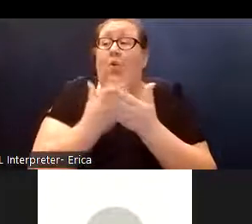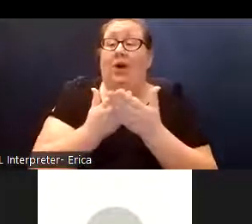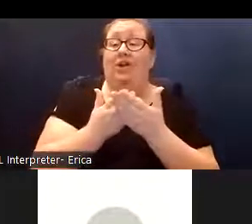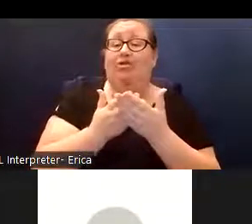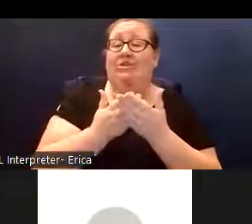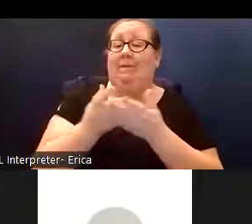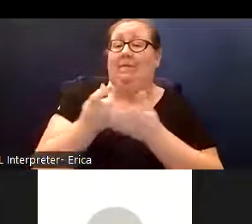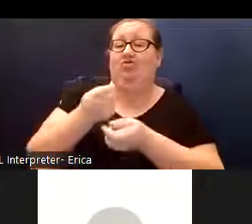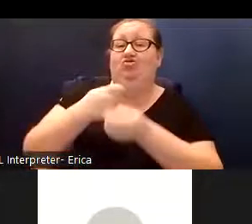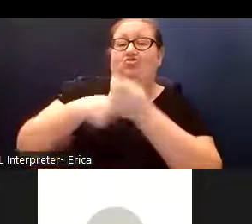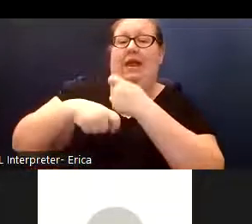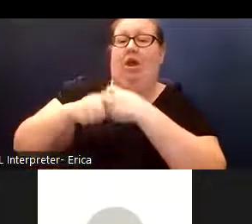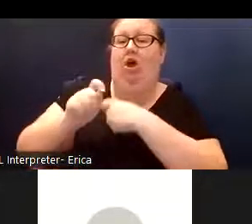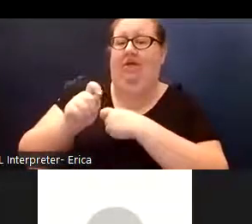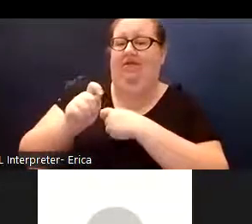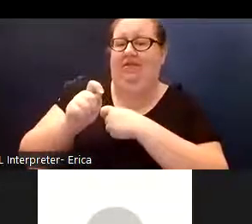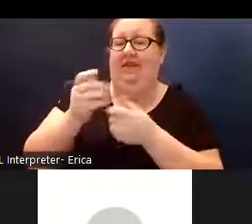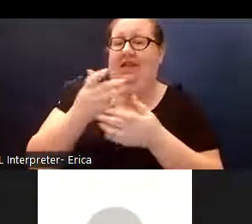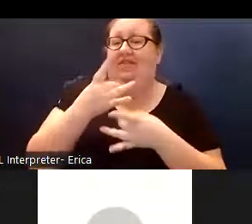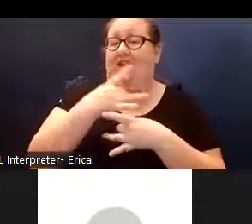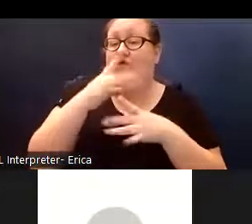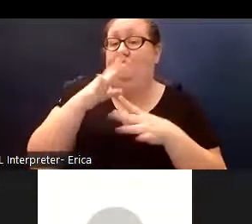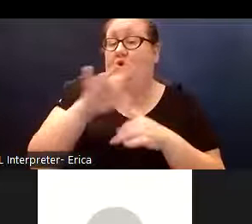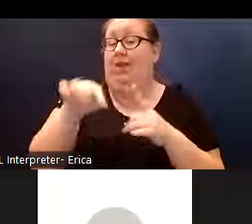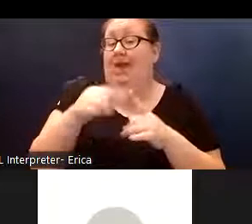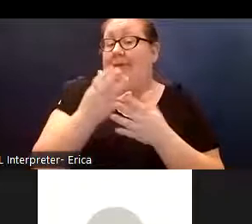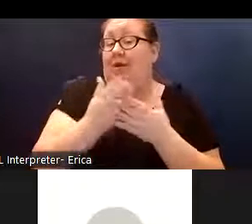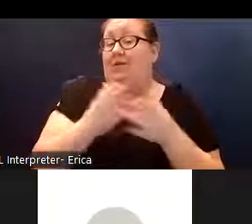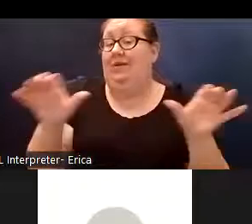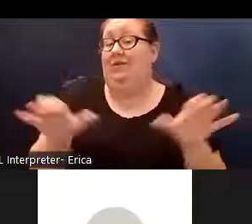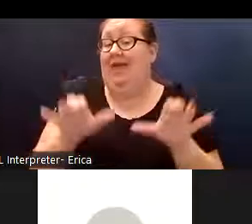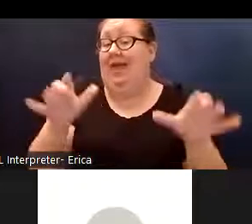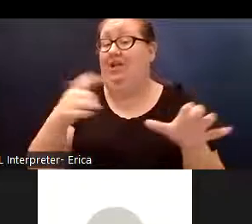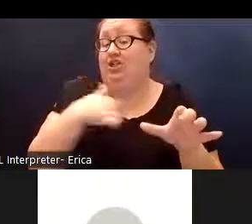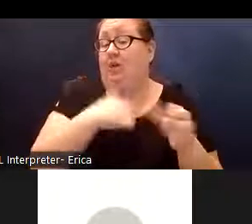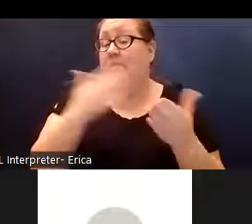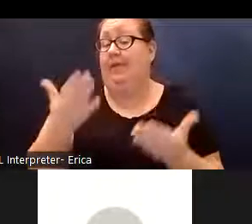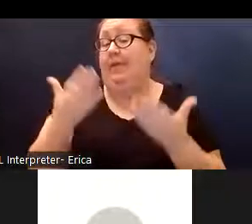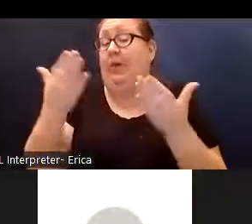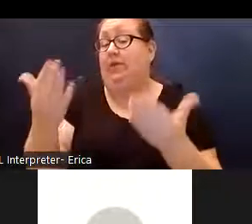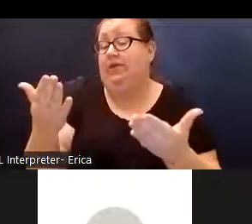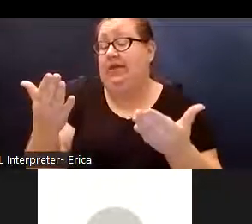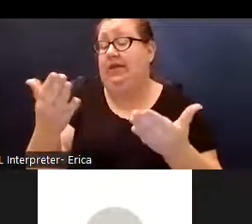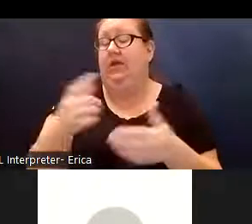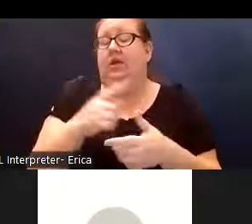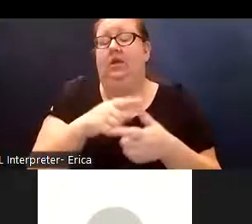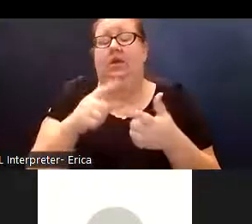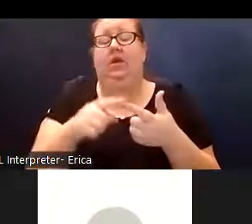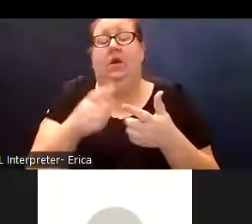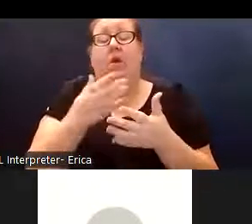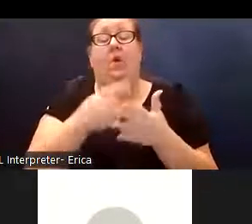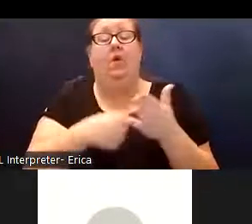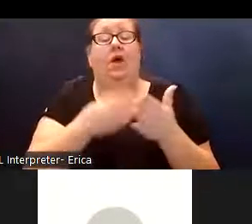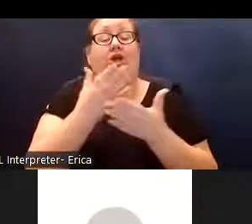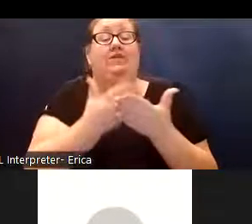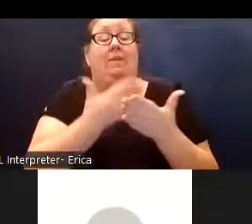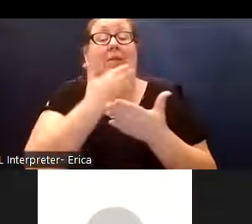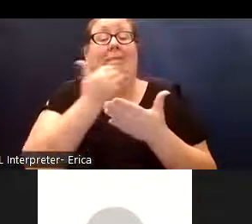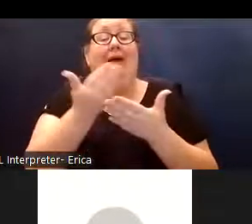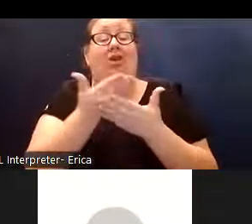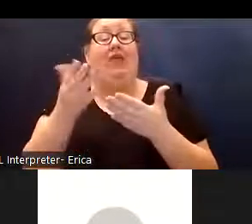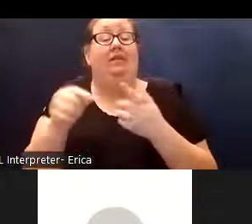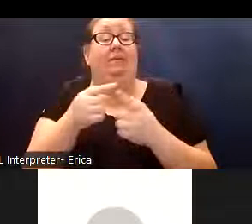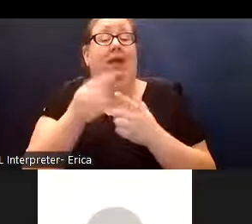you dislike about some of the actions that we're proposing? What are some of the better things about what